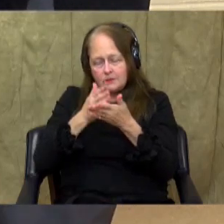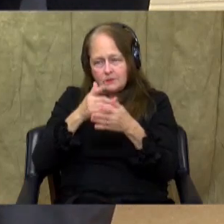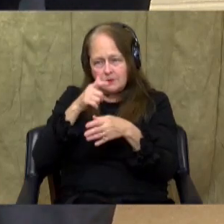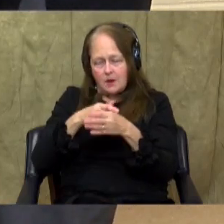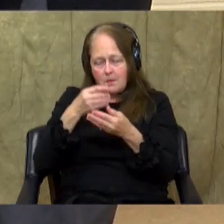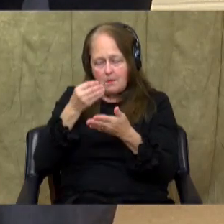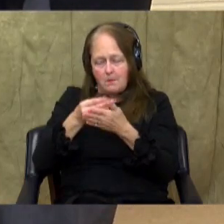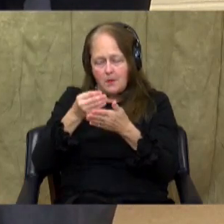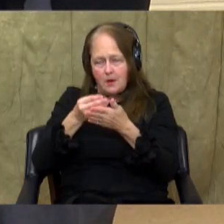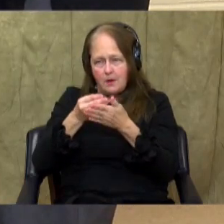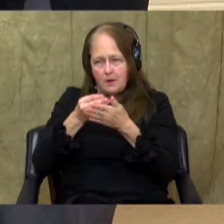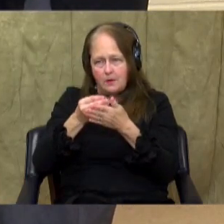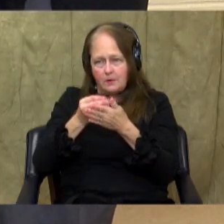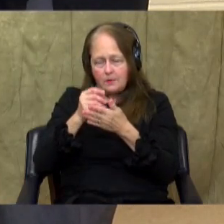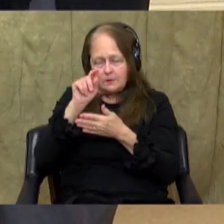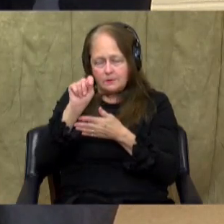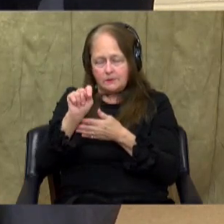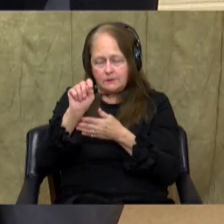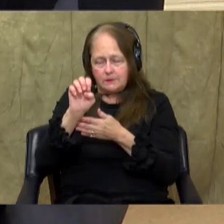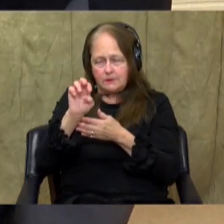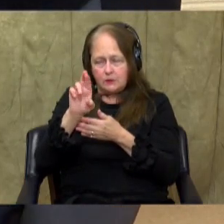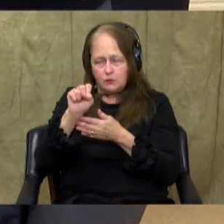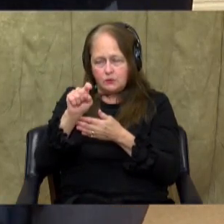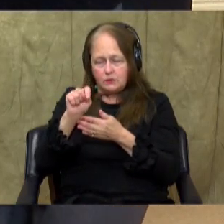that money goes to funding terrorist groups.